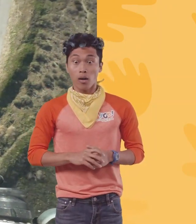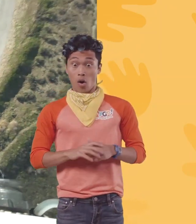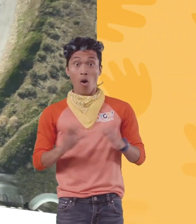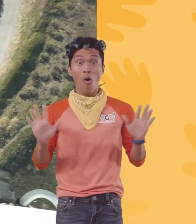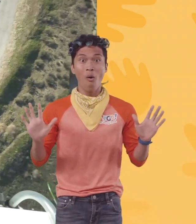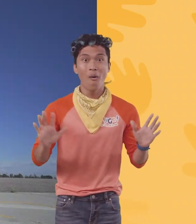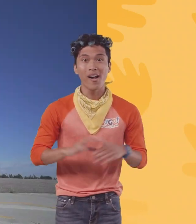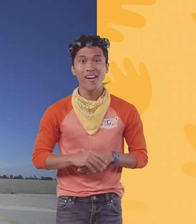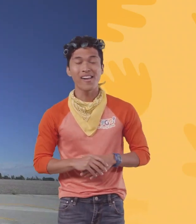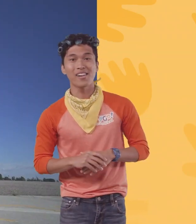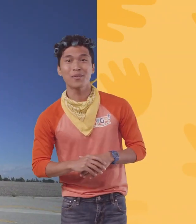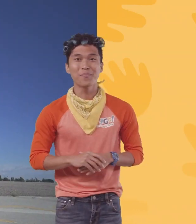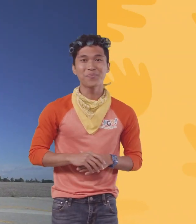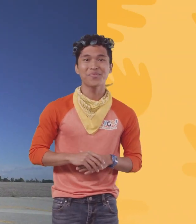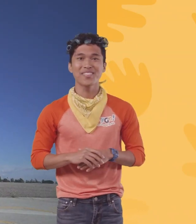Whoa!